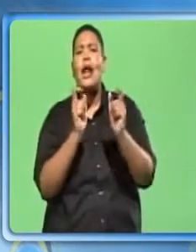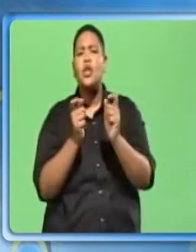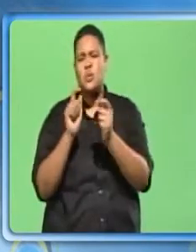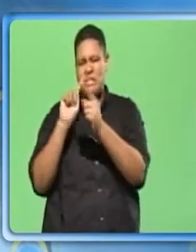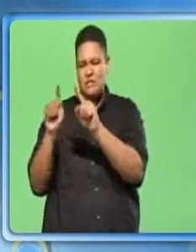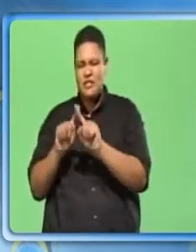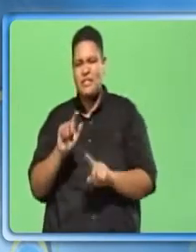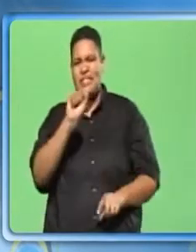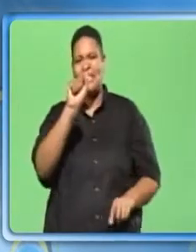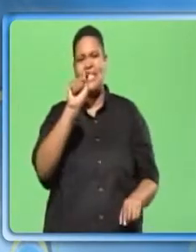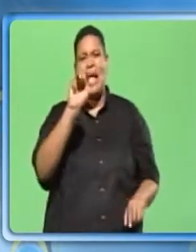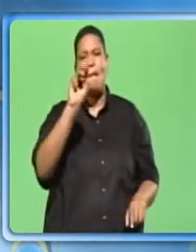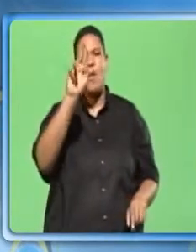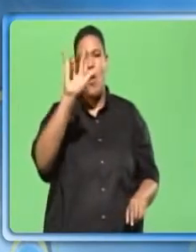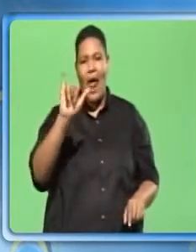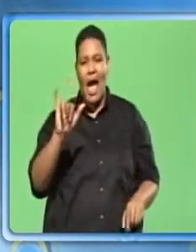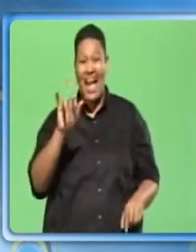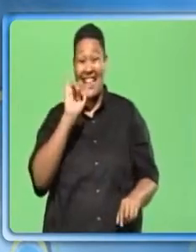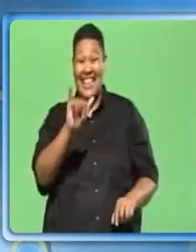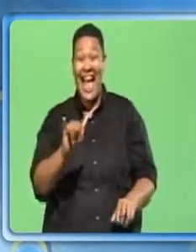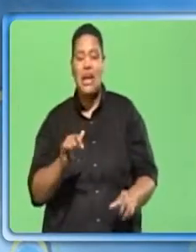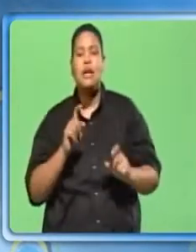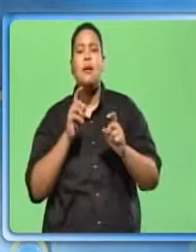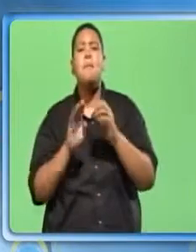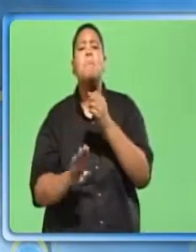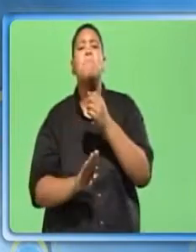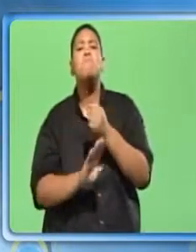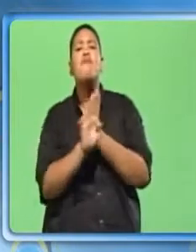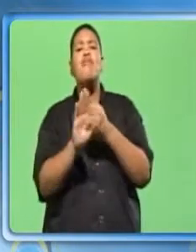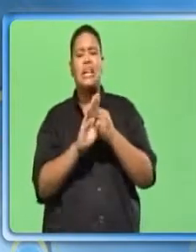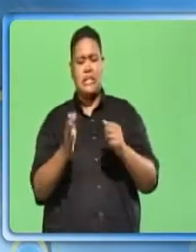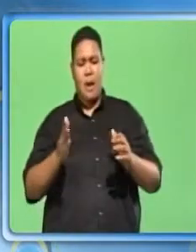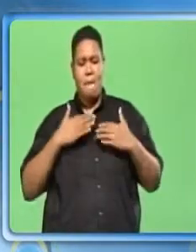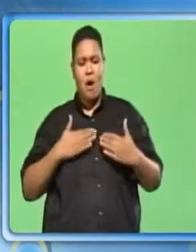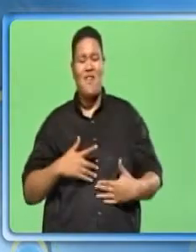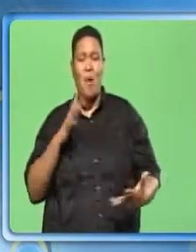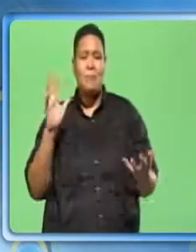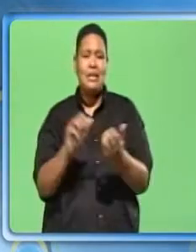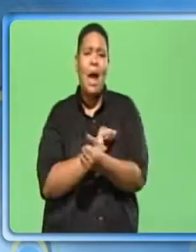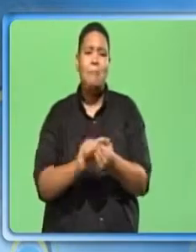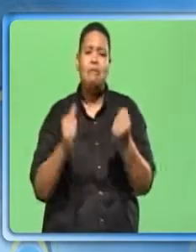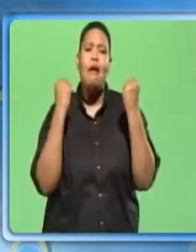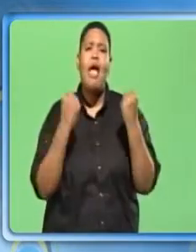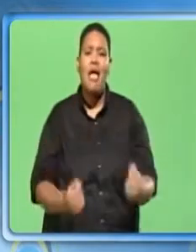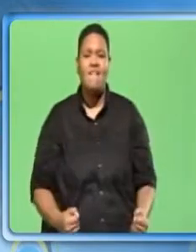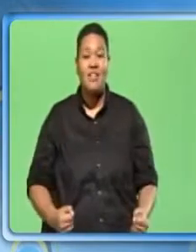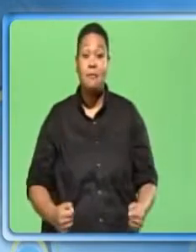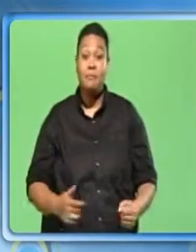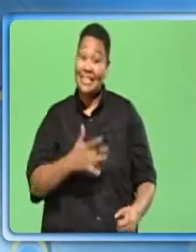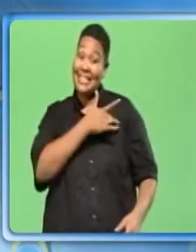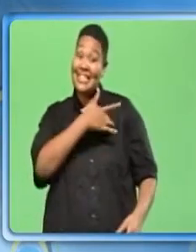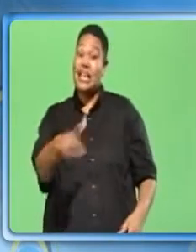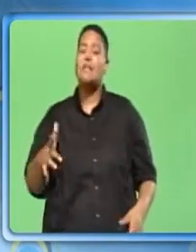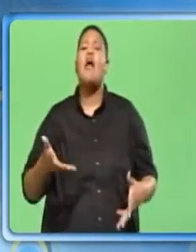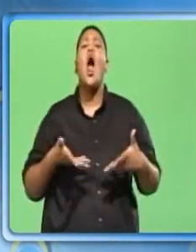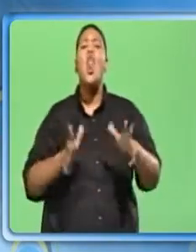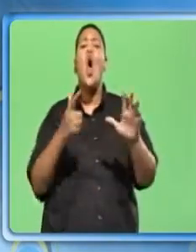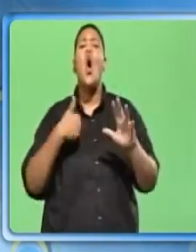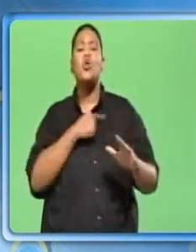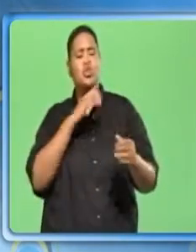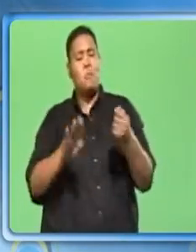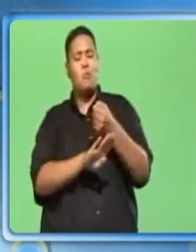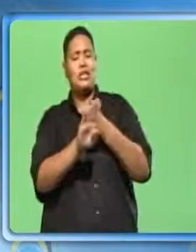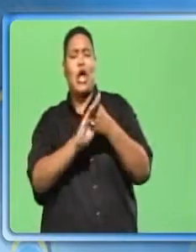stimuli. This prevents the body from being severely damaged. Sensitivity allows us to